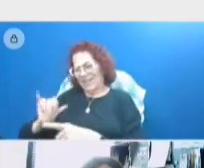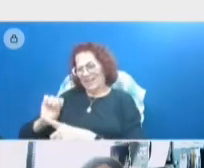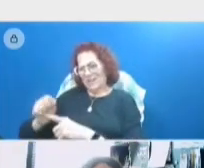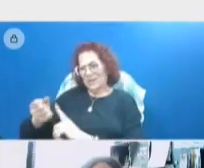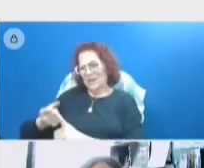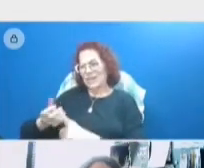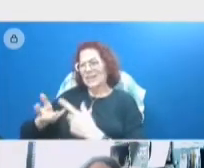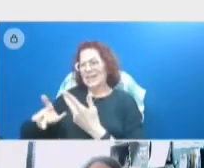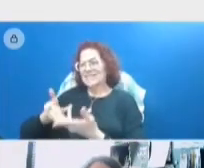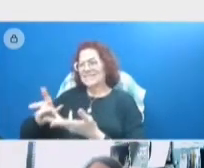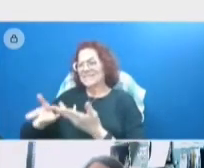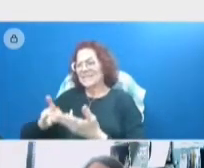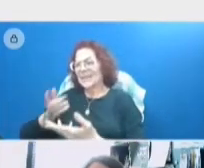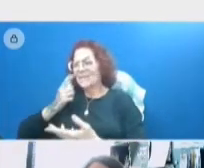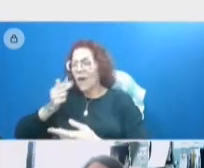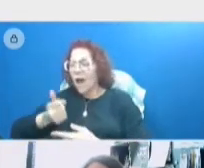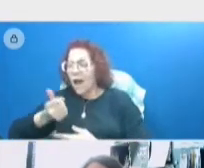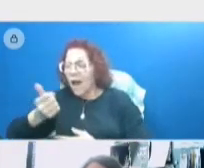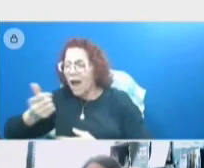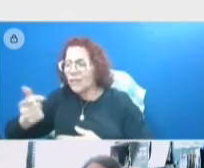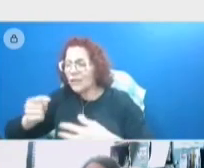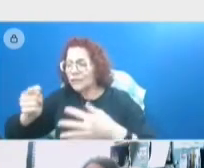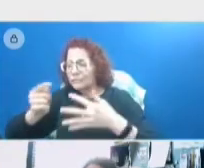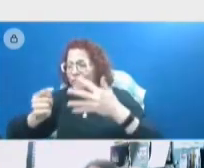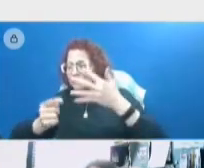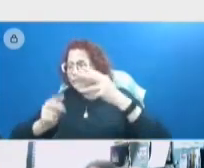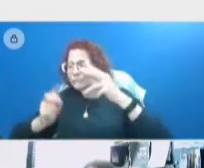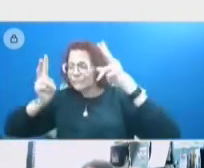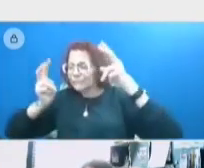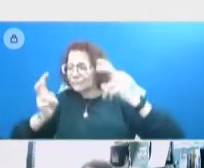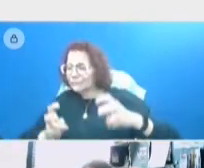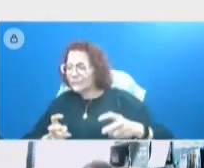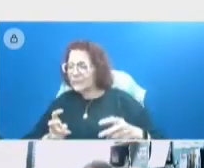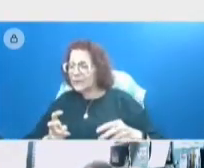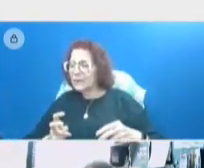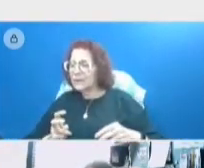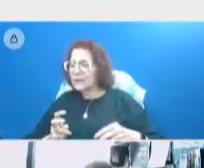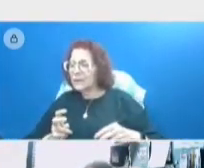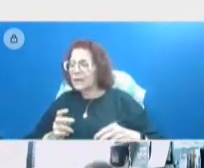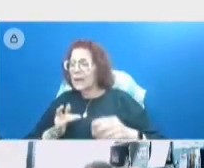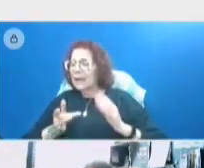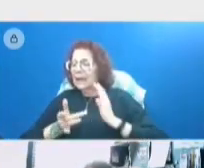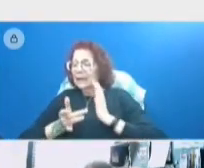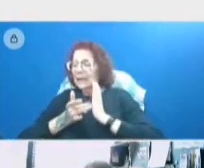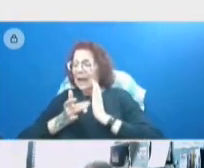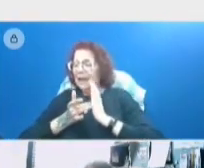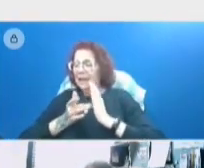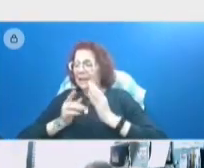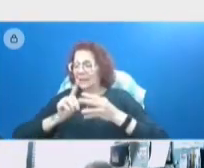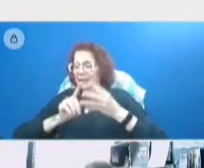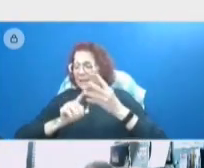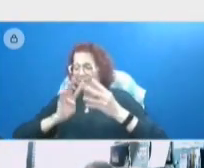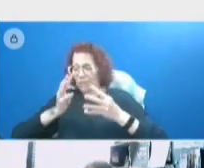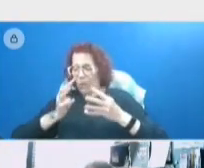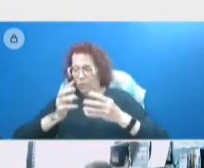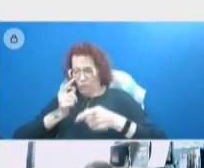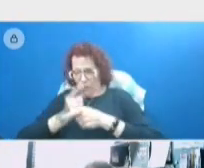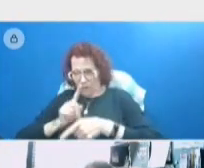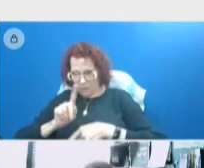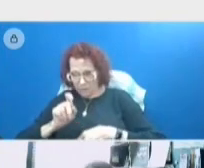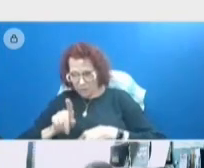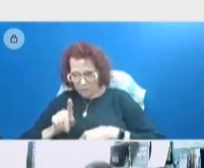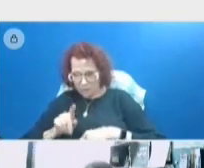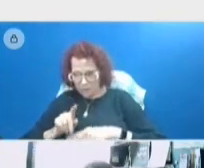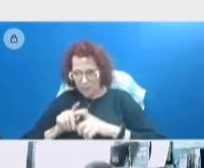categories of people. This would add a fourth category. Is that an exhaustive list? And this would just add a fourth category of people